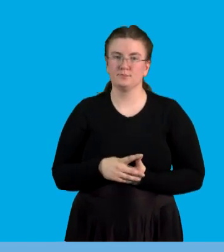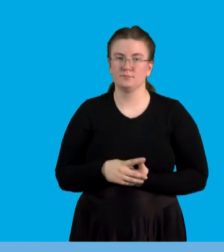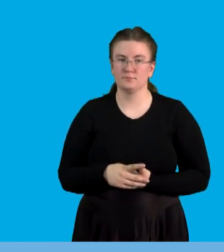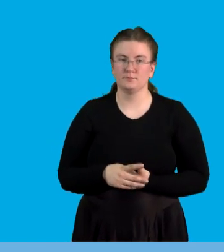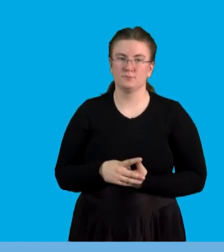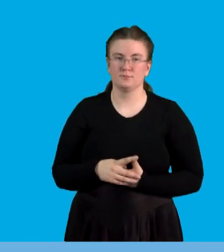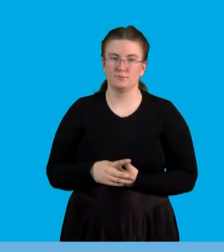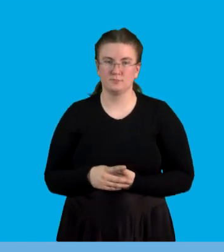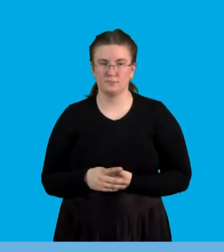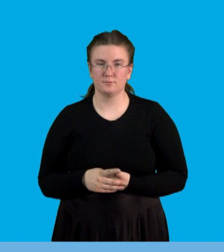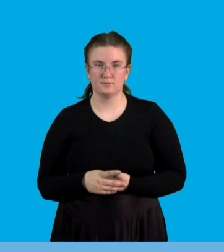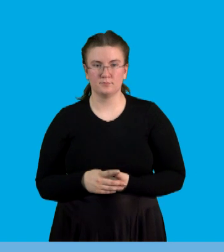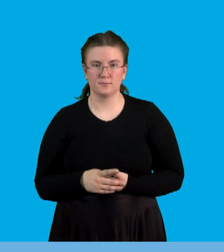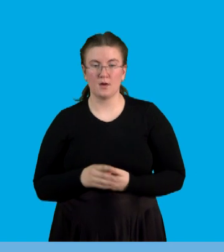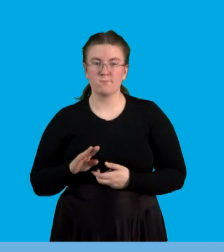the